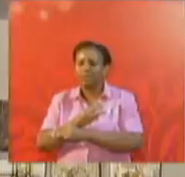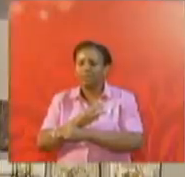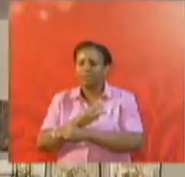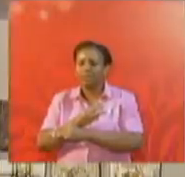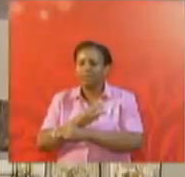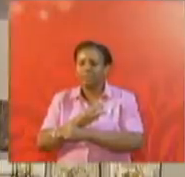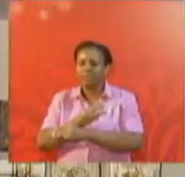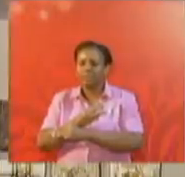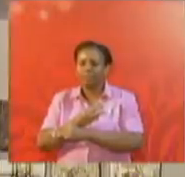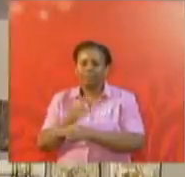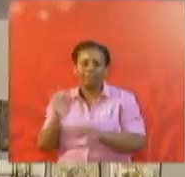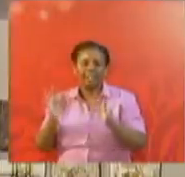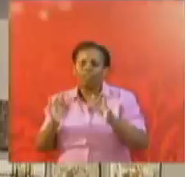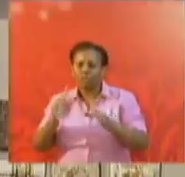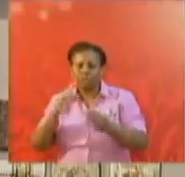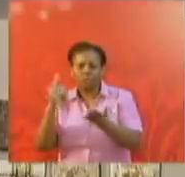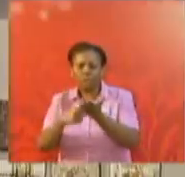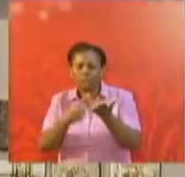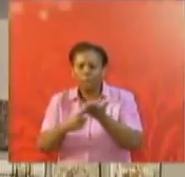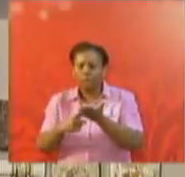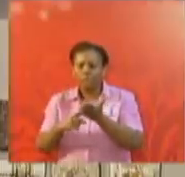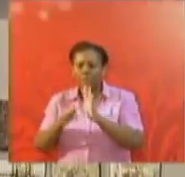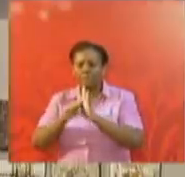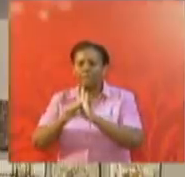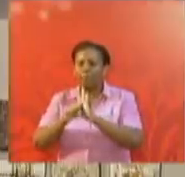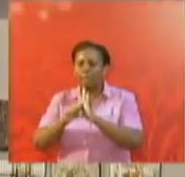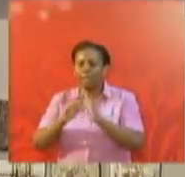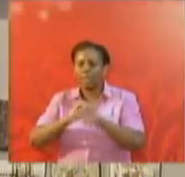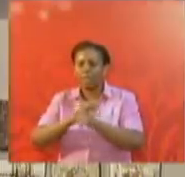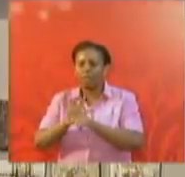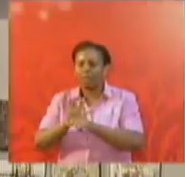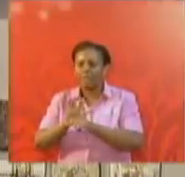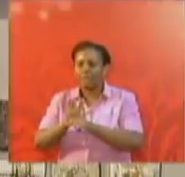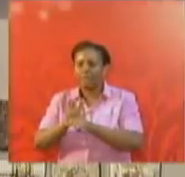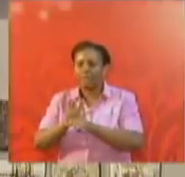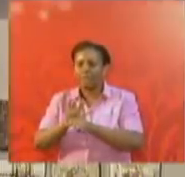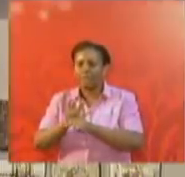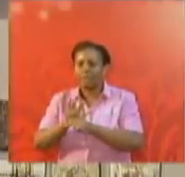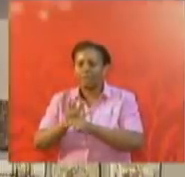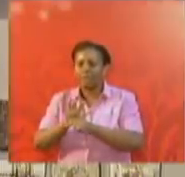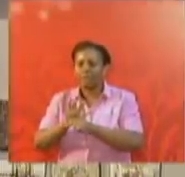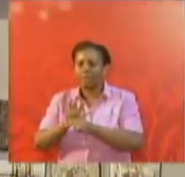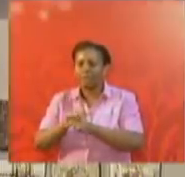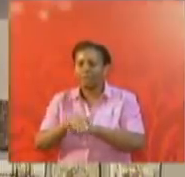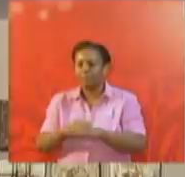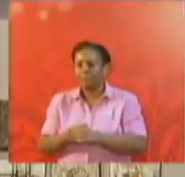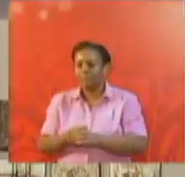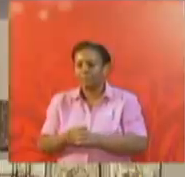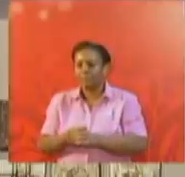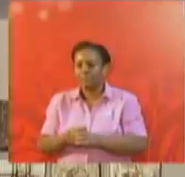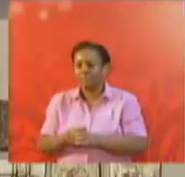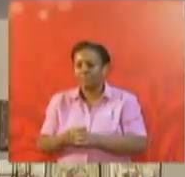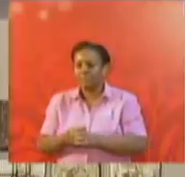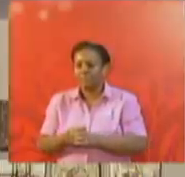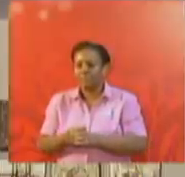symptoms related to COVID-19, the CMOs each do have the ongoing practice of monitoring or